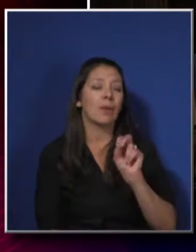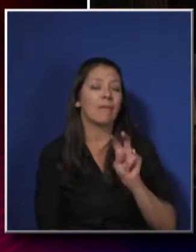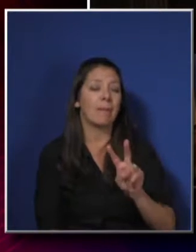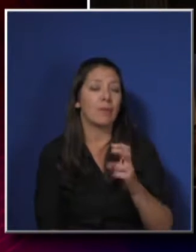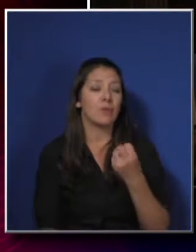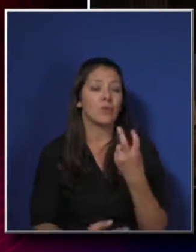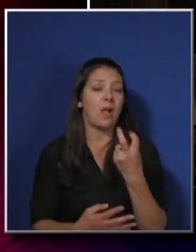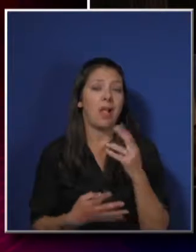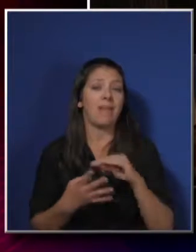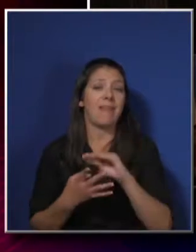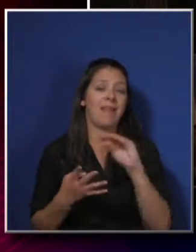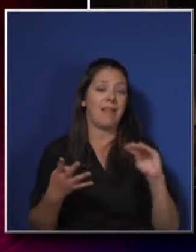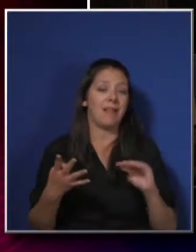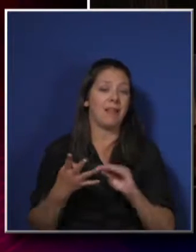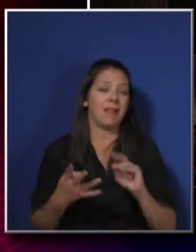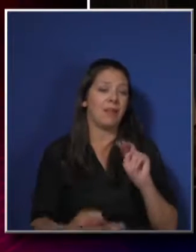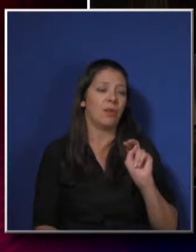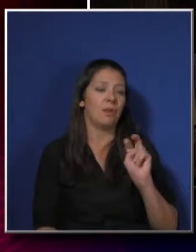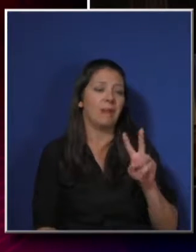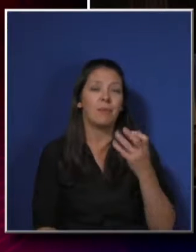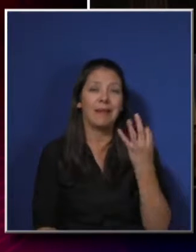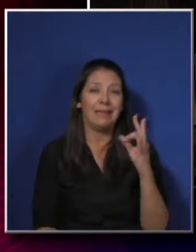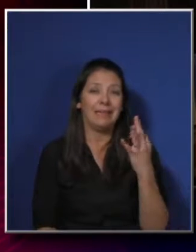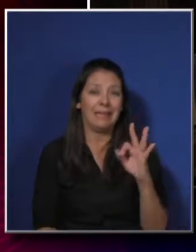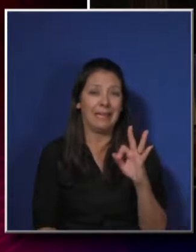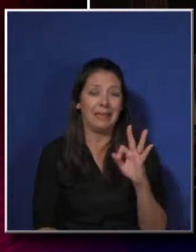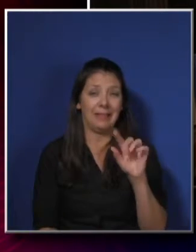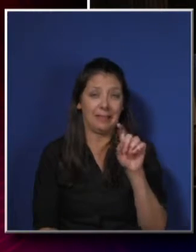12th would become November 19th.